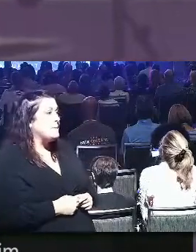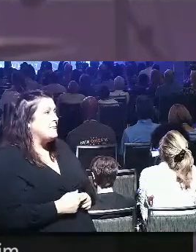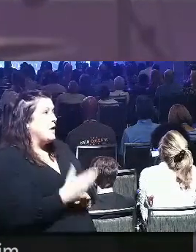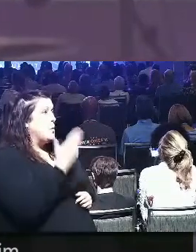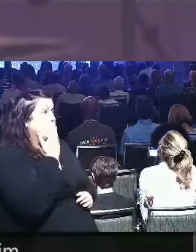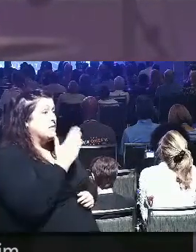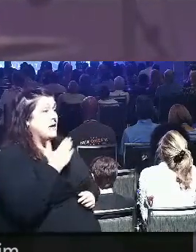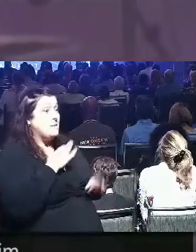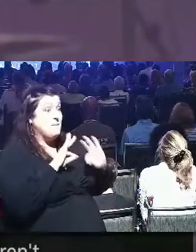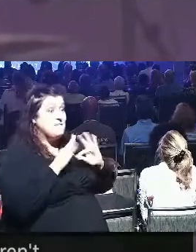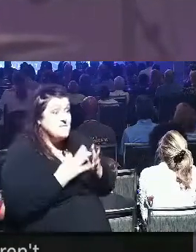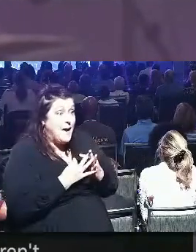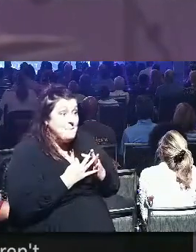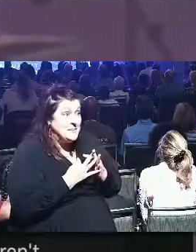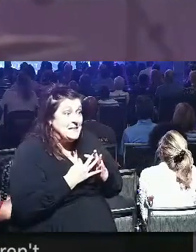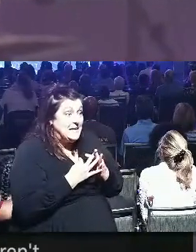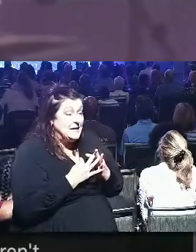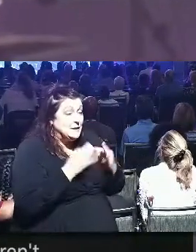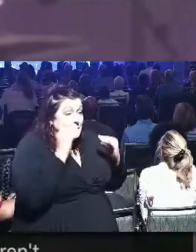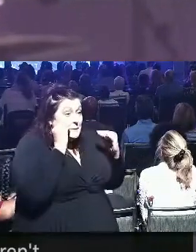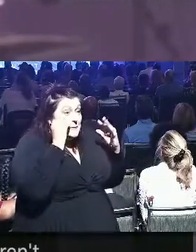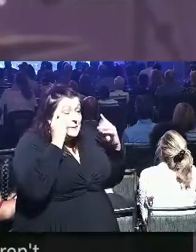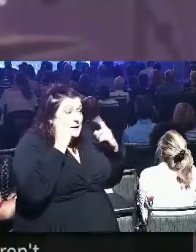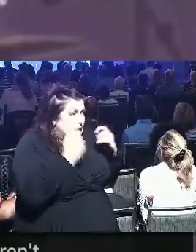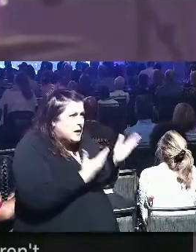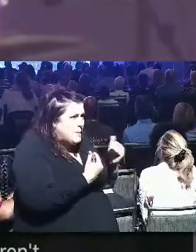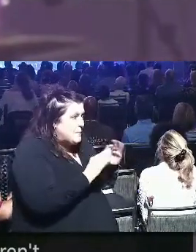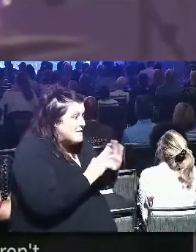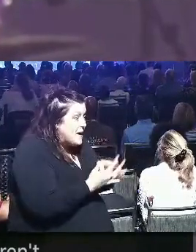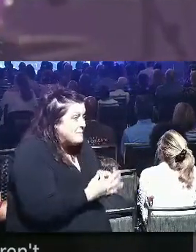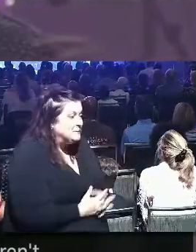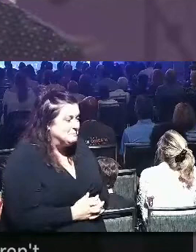family. You can come up here if you want.